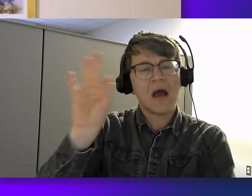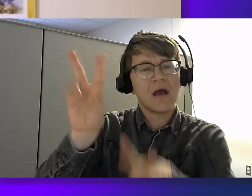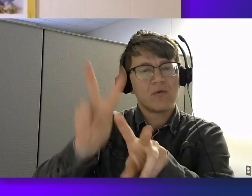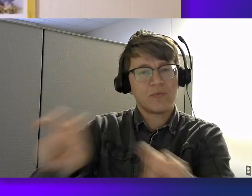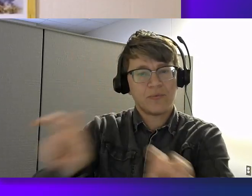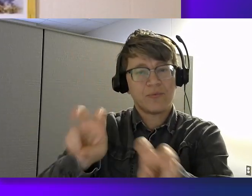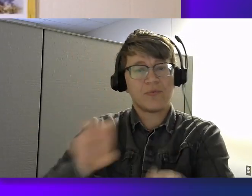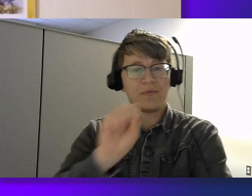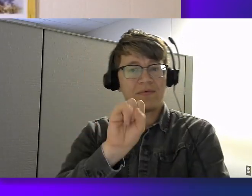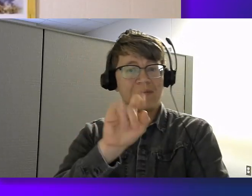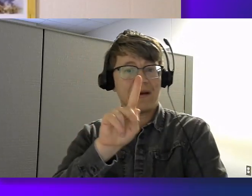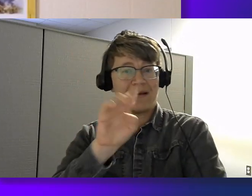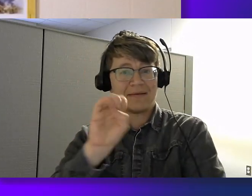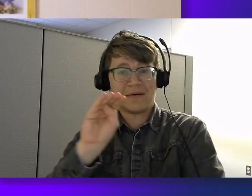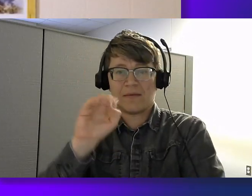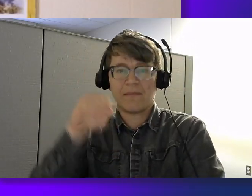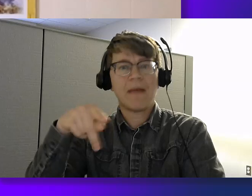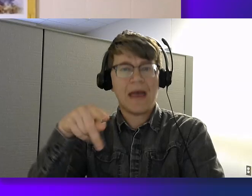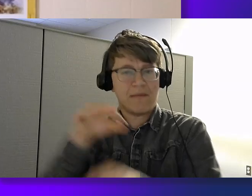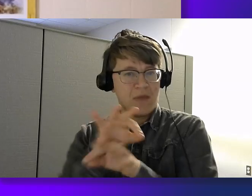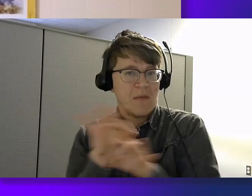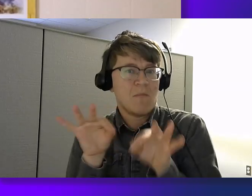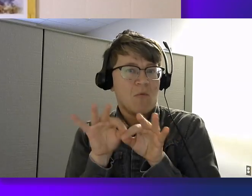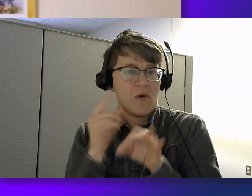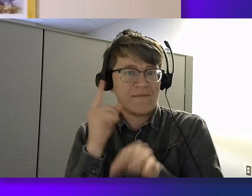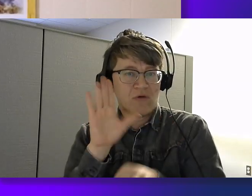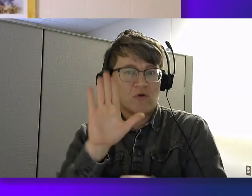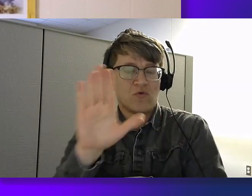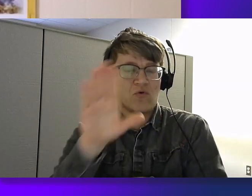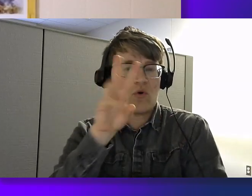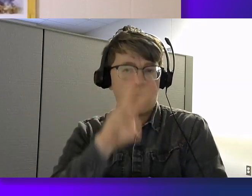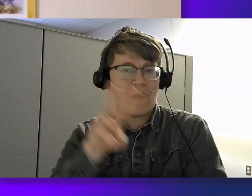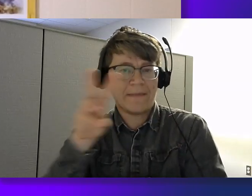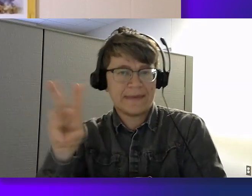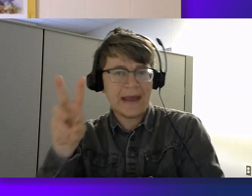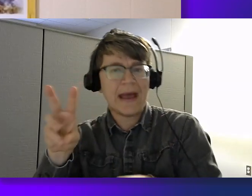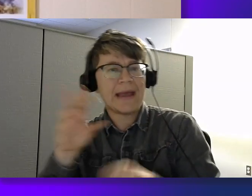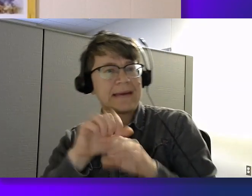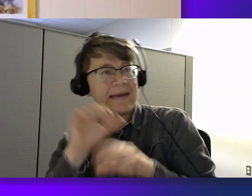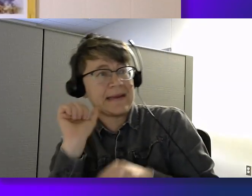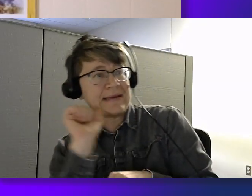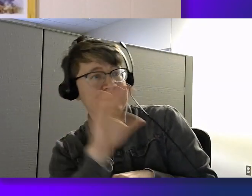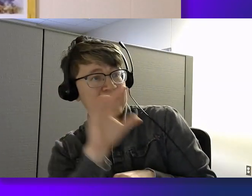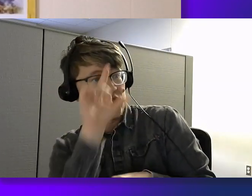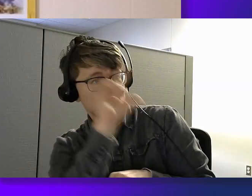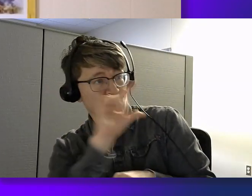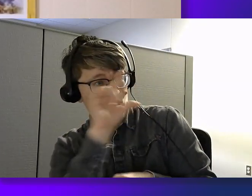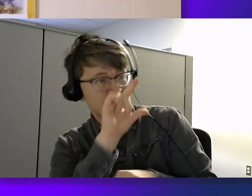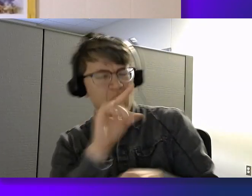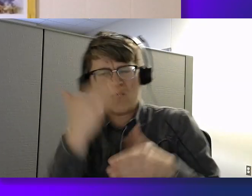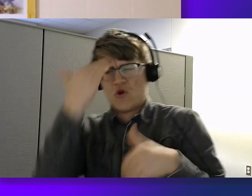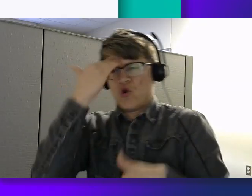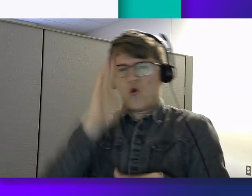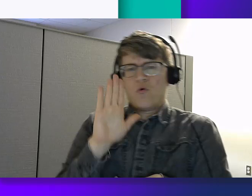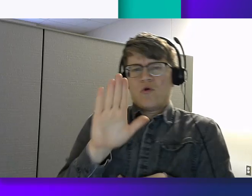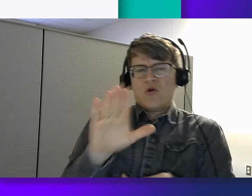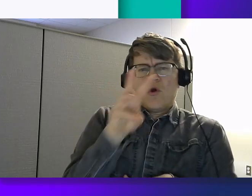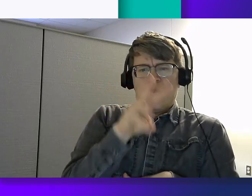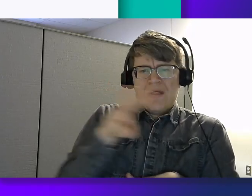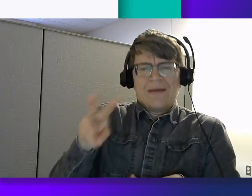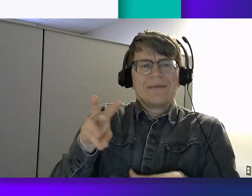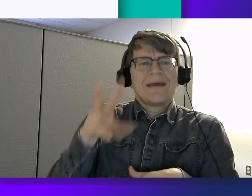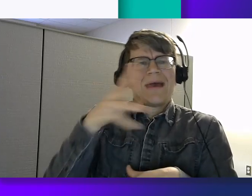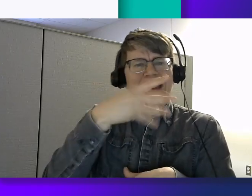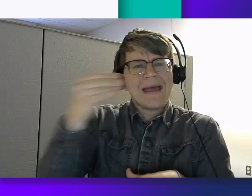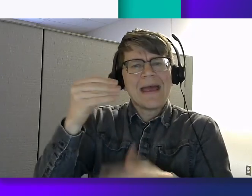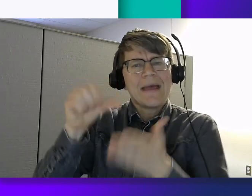is a crucial component of a blog where article pages are constantly bumped further and further back in a website's archive. Here's an